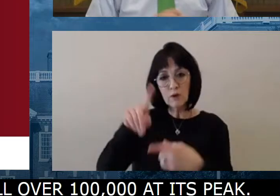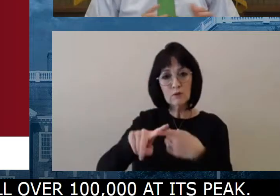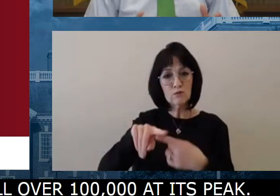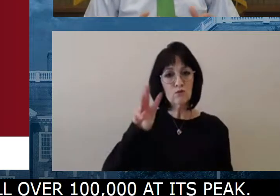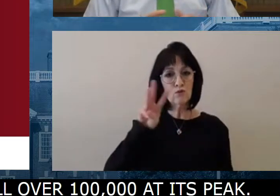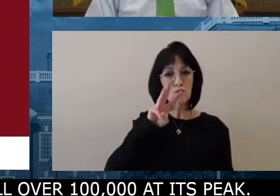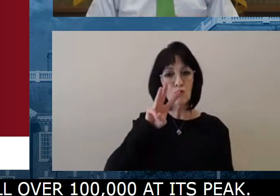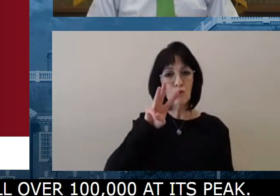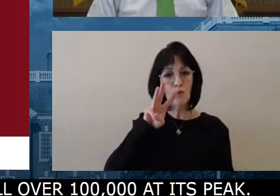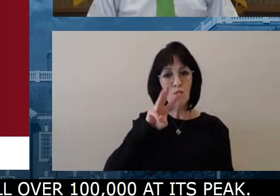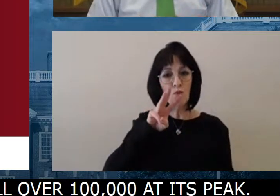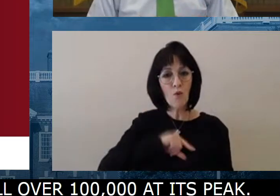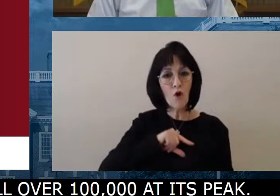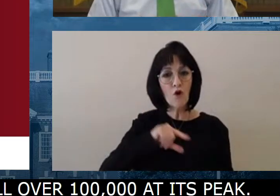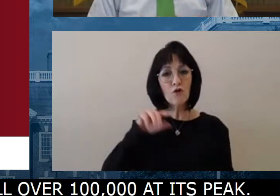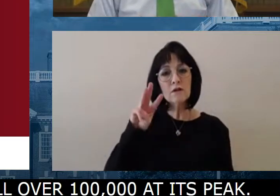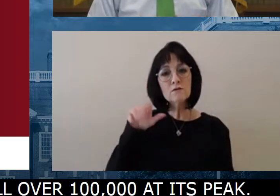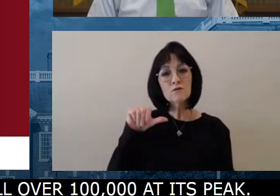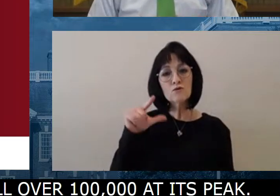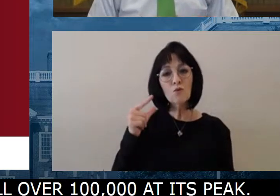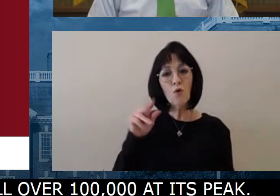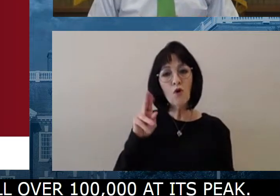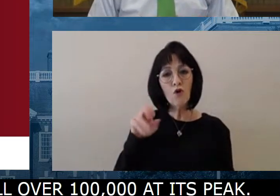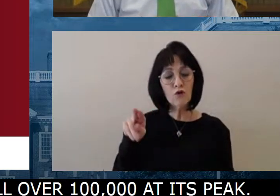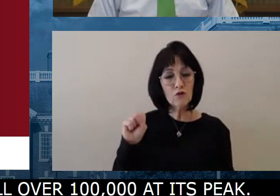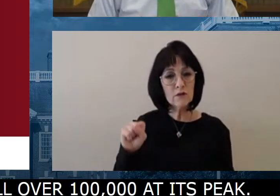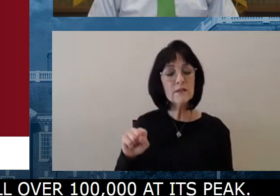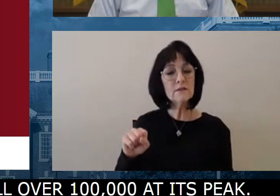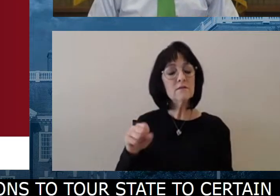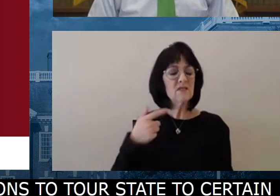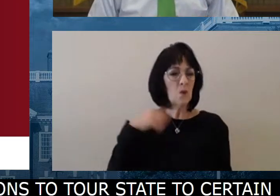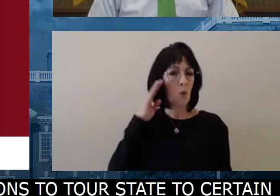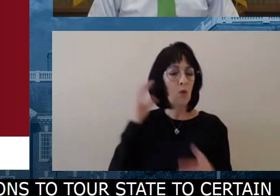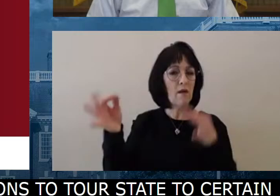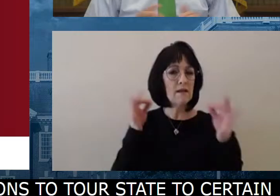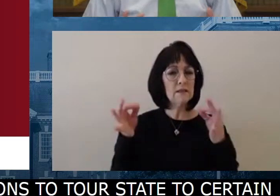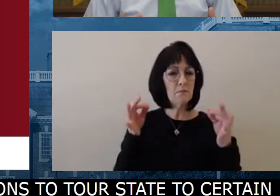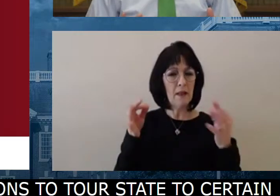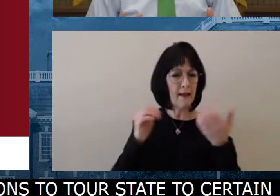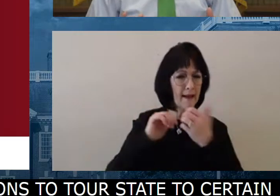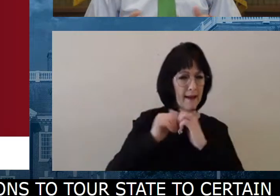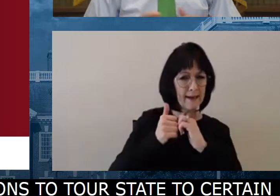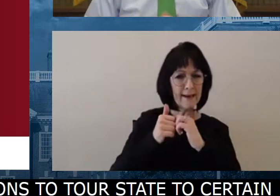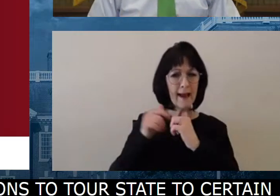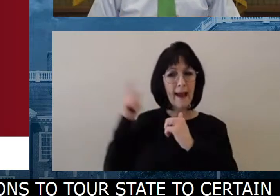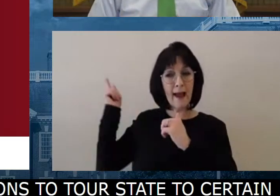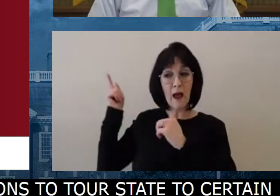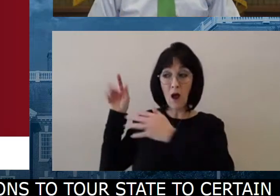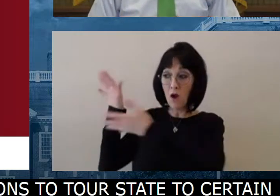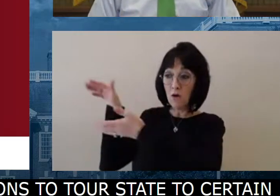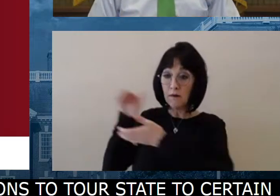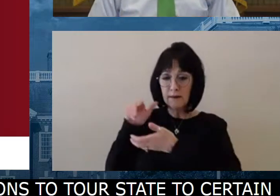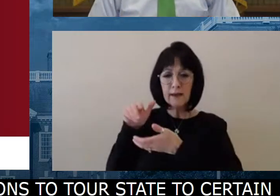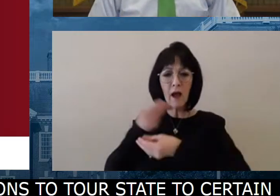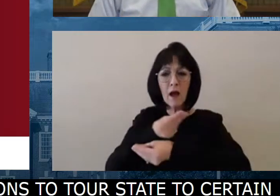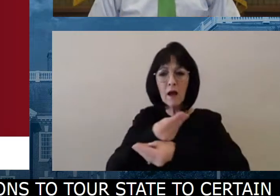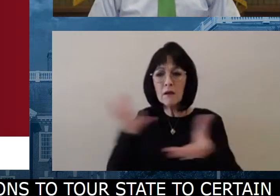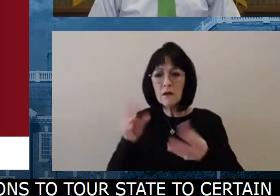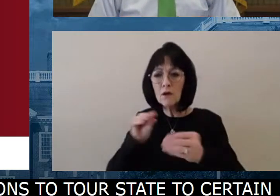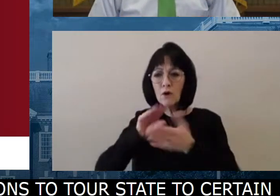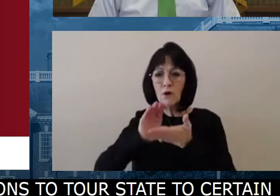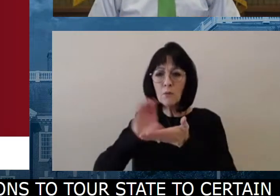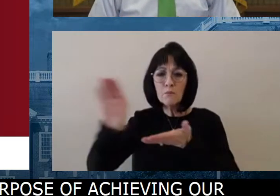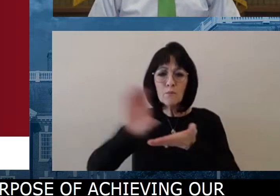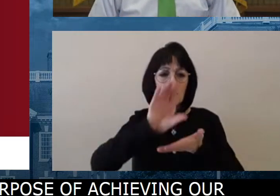some of our equity goals. We'll talk about that a little bit later. But the President of the United States, President Biden,